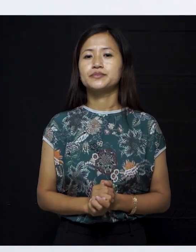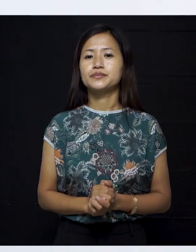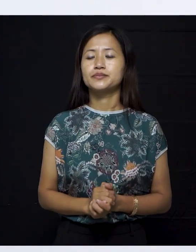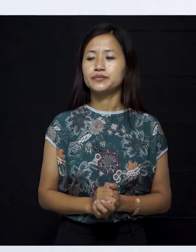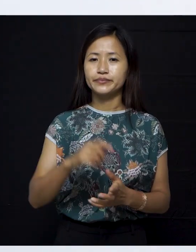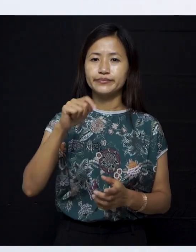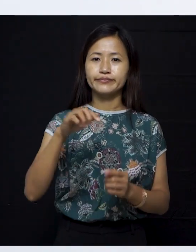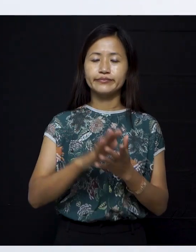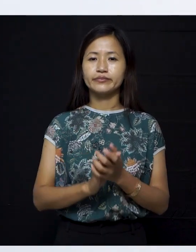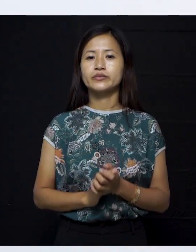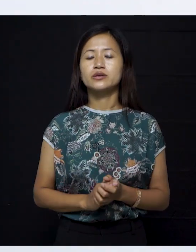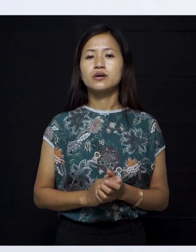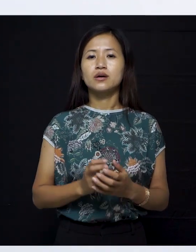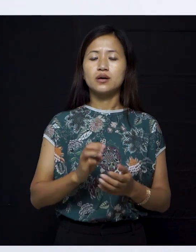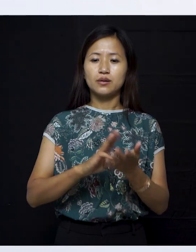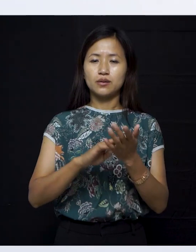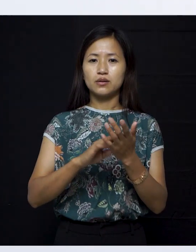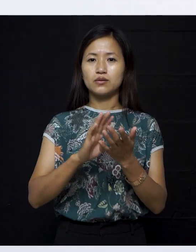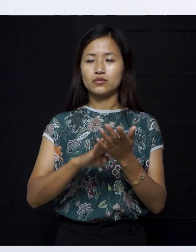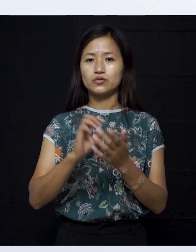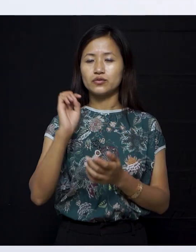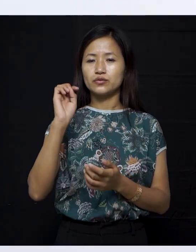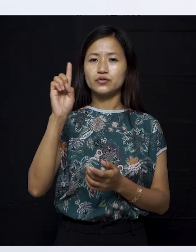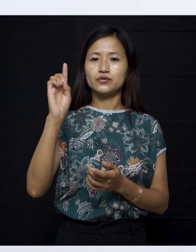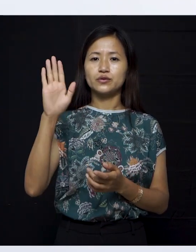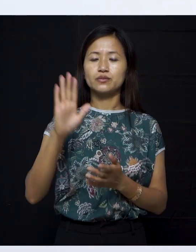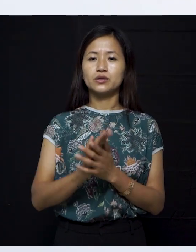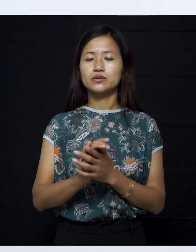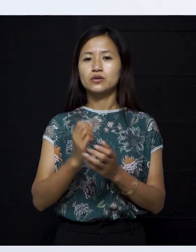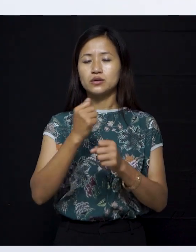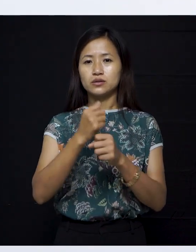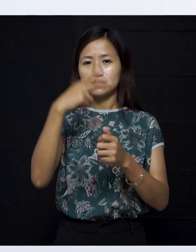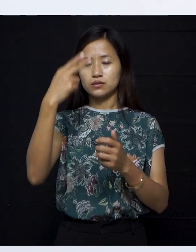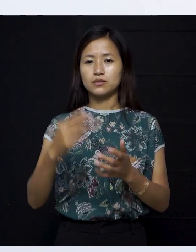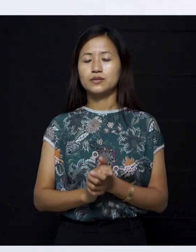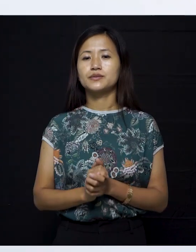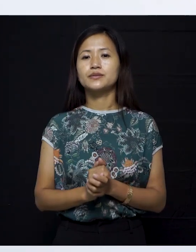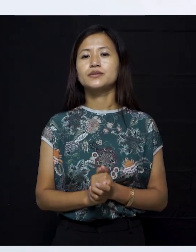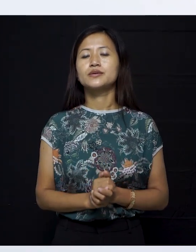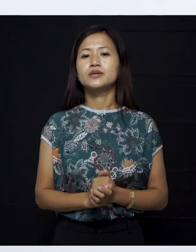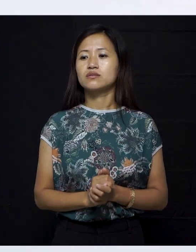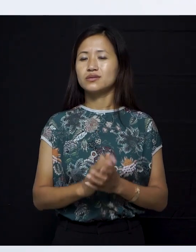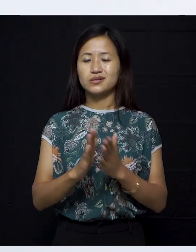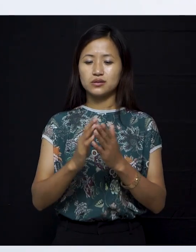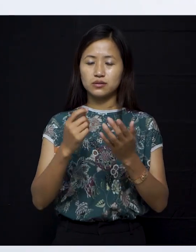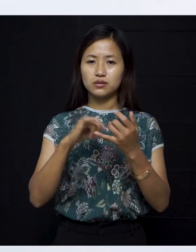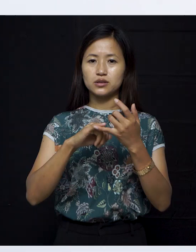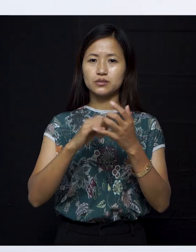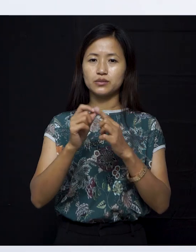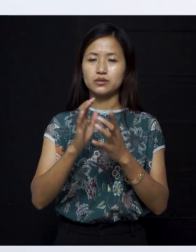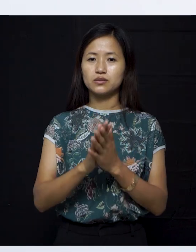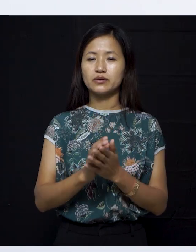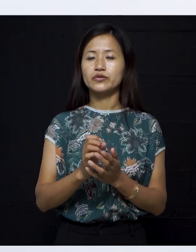By now, we all know the marking system, 15 marks for grammar, and grammar is very specific in their answers. If you